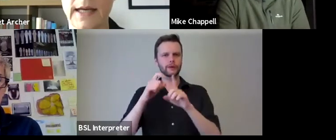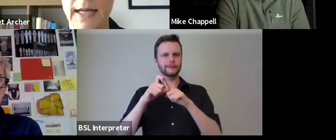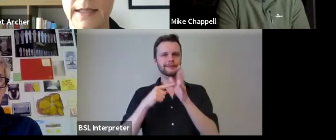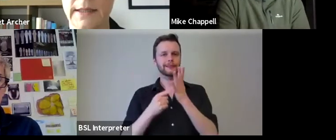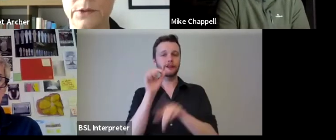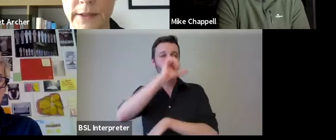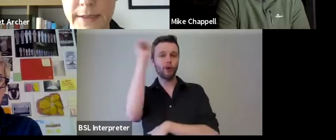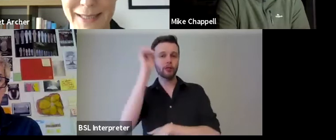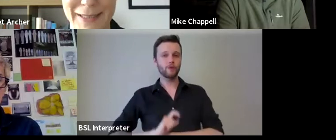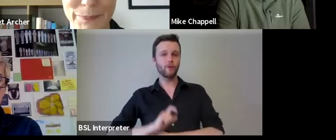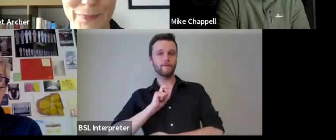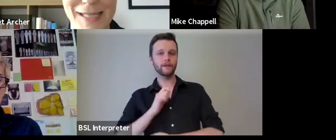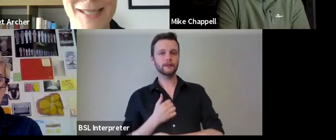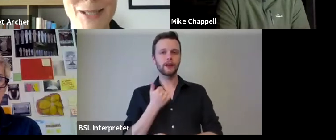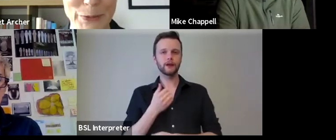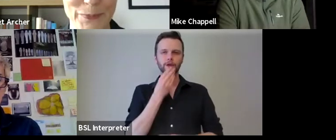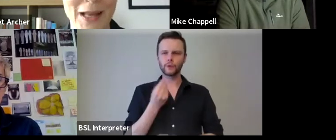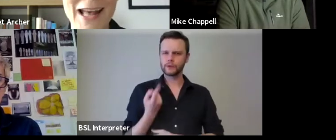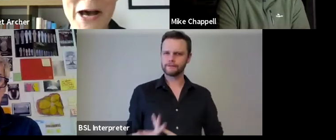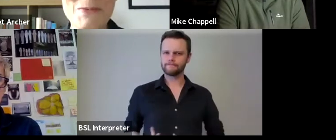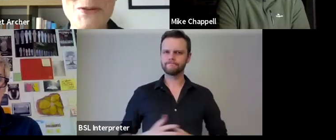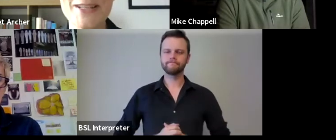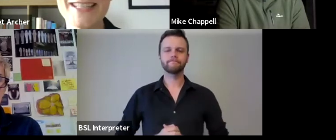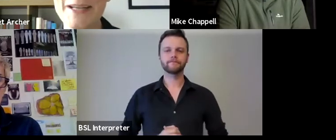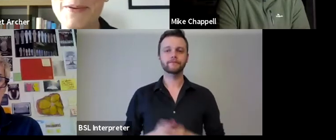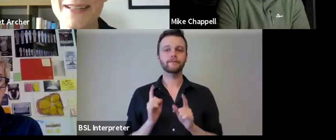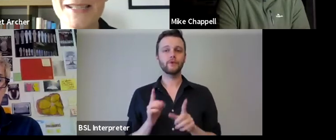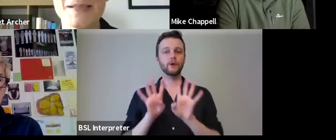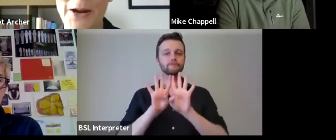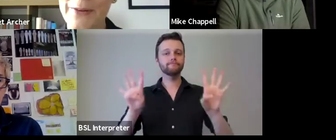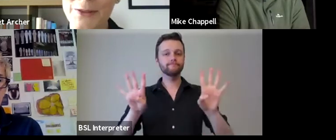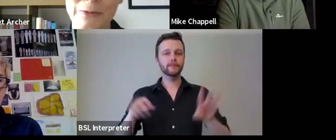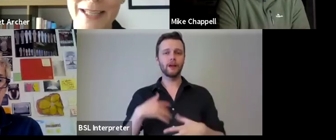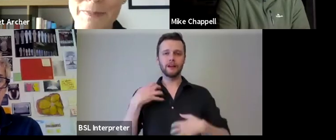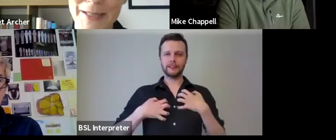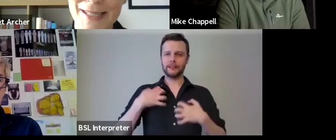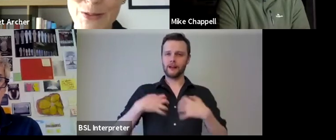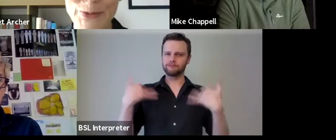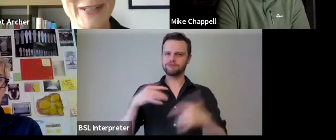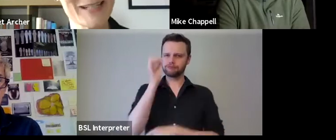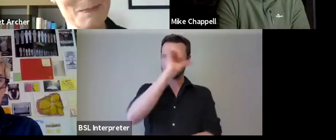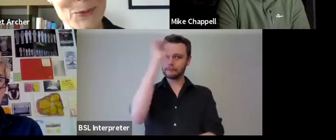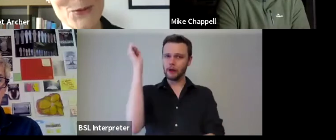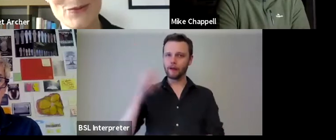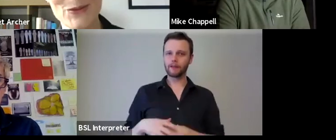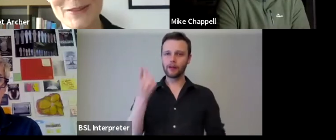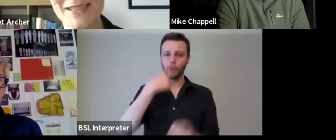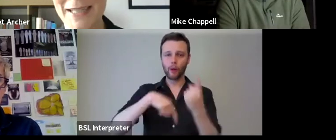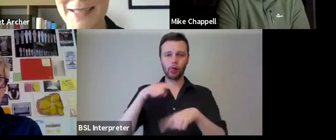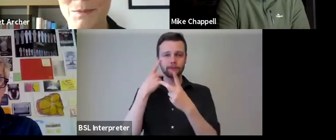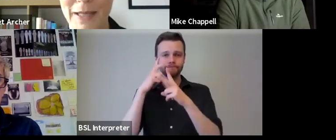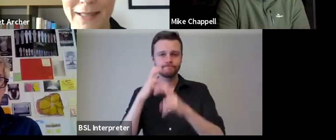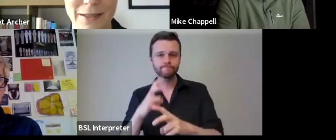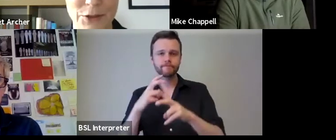in handling your own data. So I'm joined today by an inspiring group of experts who will explore the role